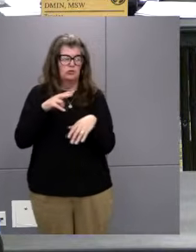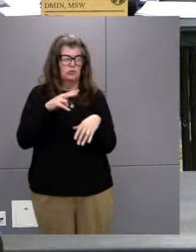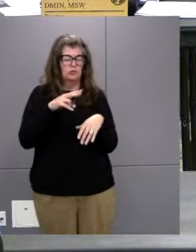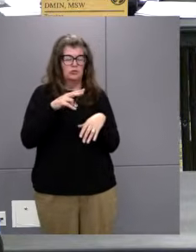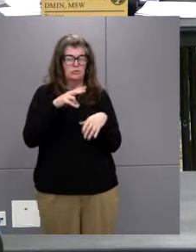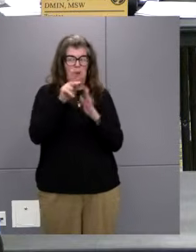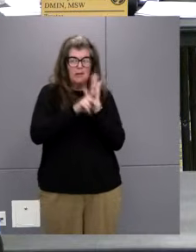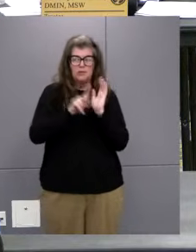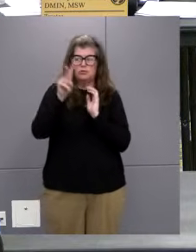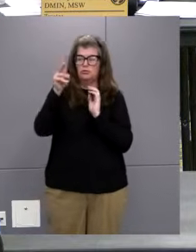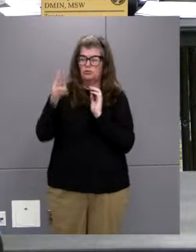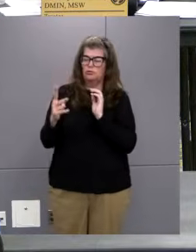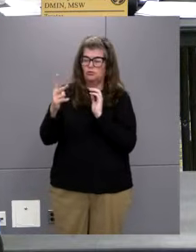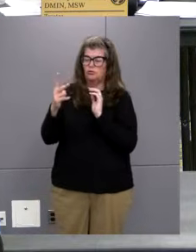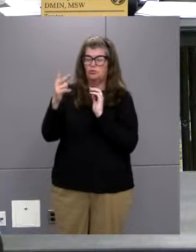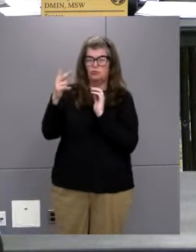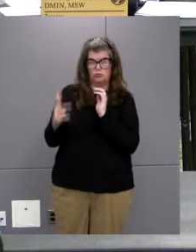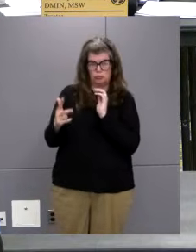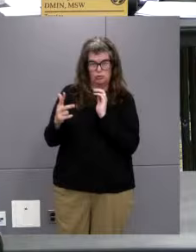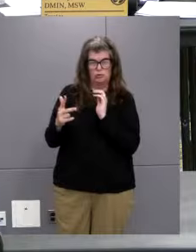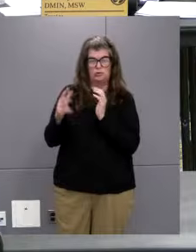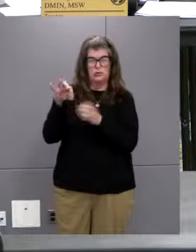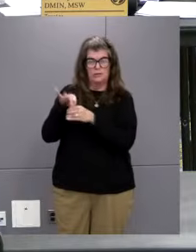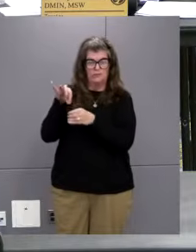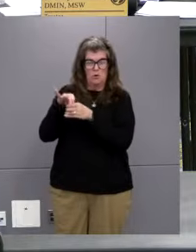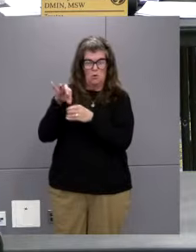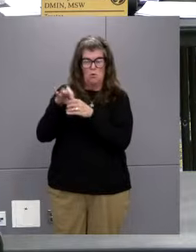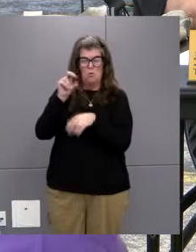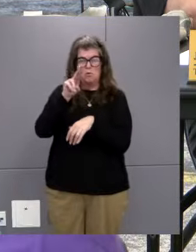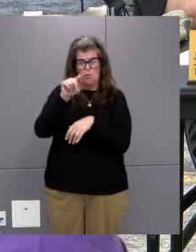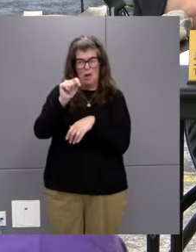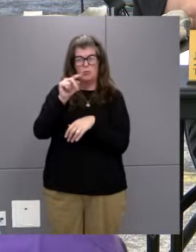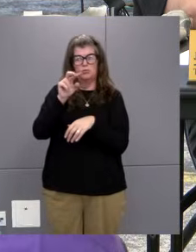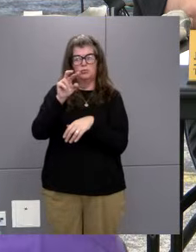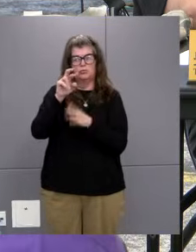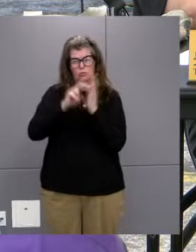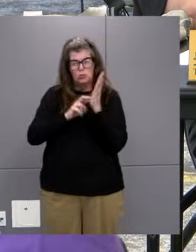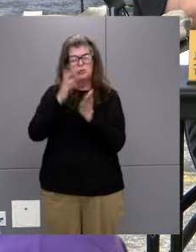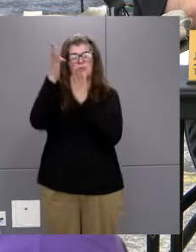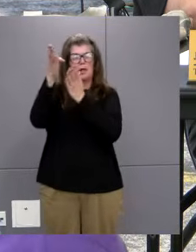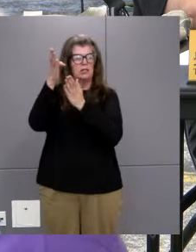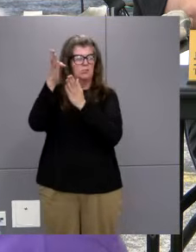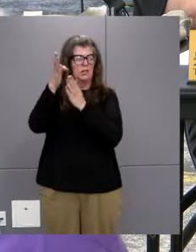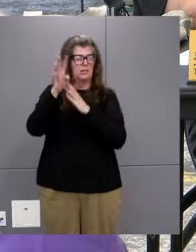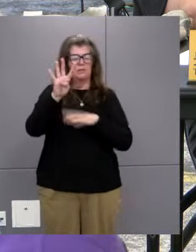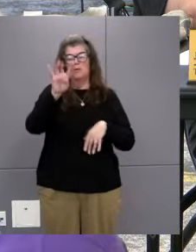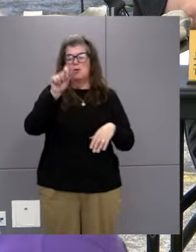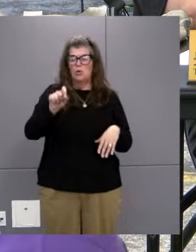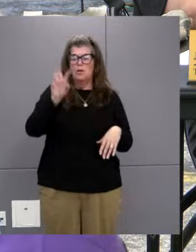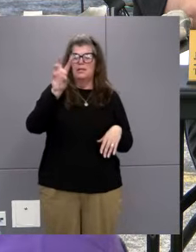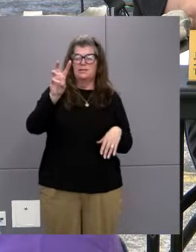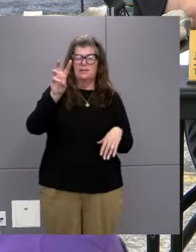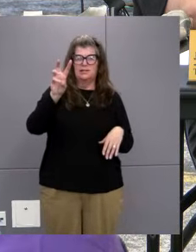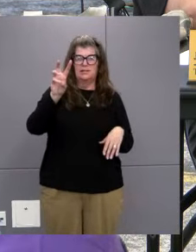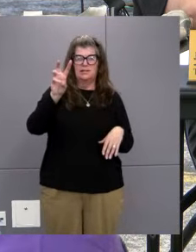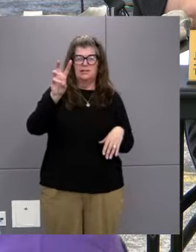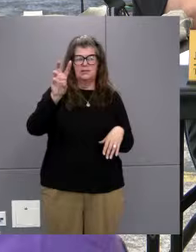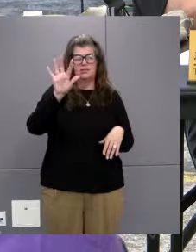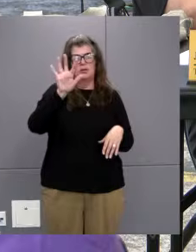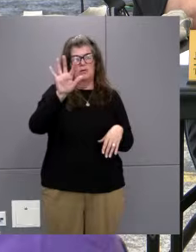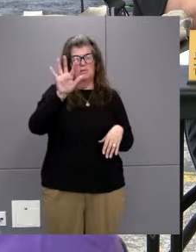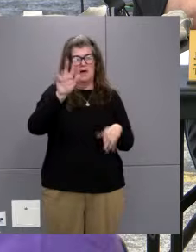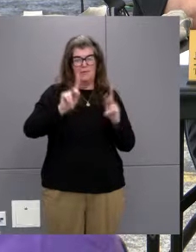vote comes from like the Roberts rules and what they recommend said, which would be 4.66 people. So you need 5 people on the